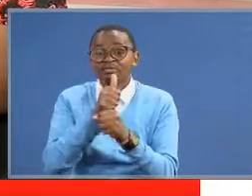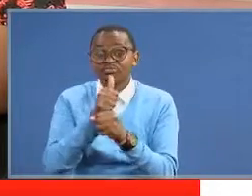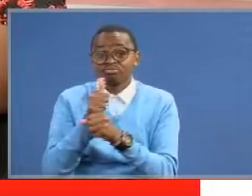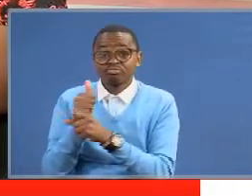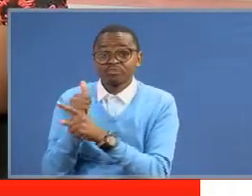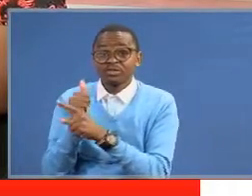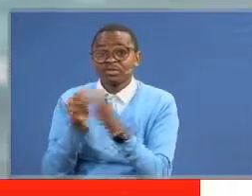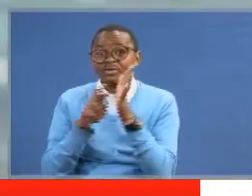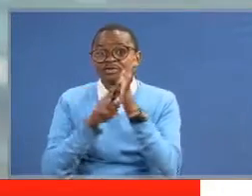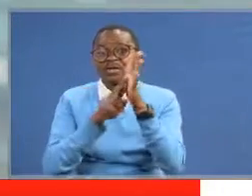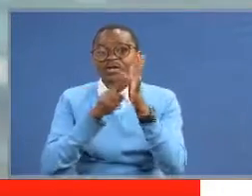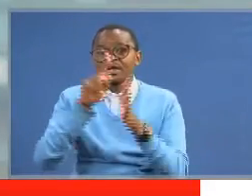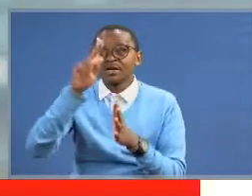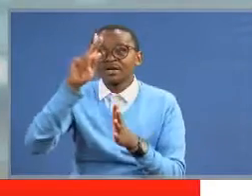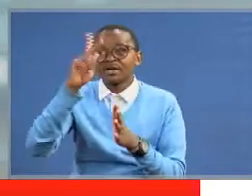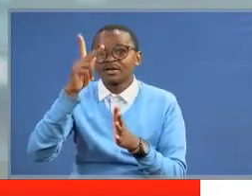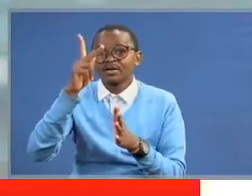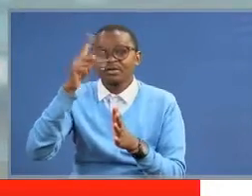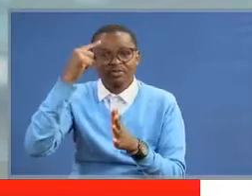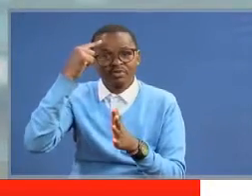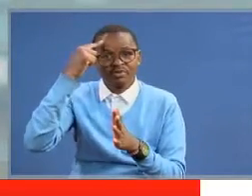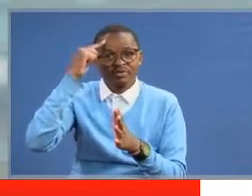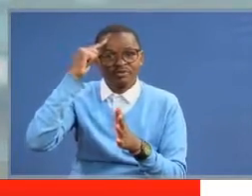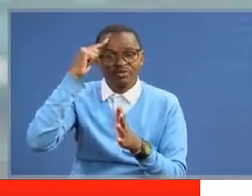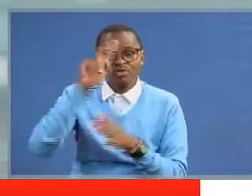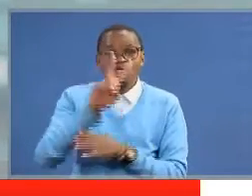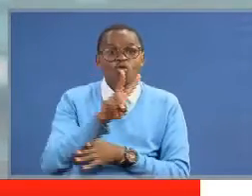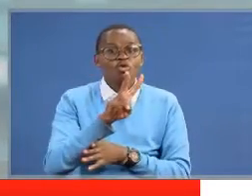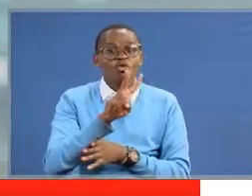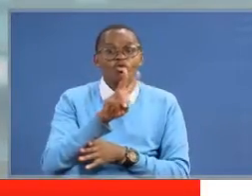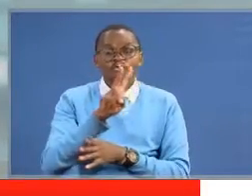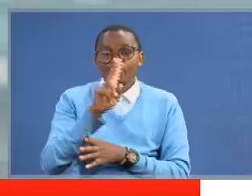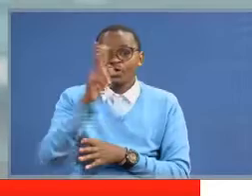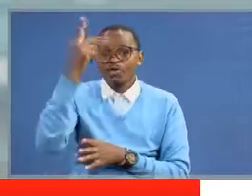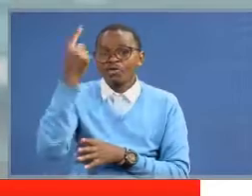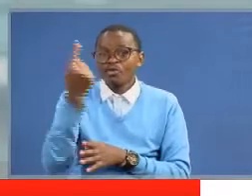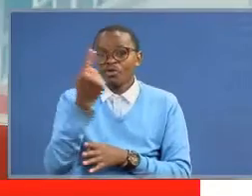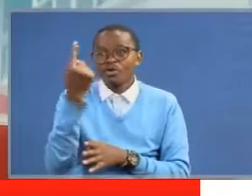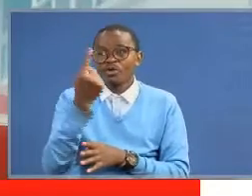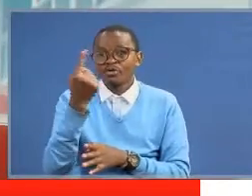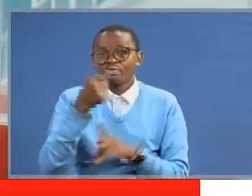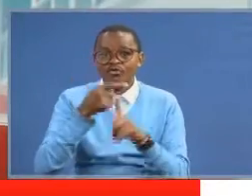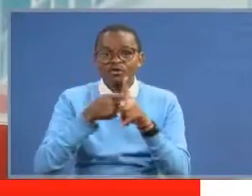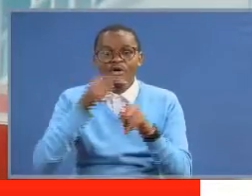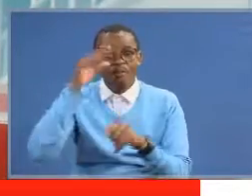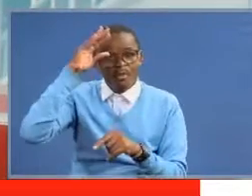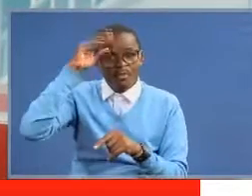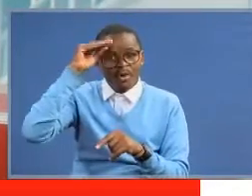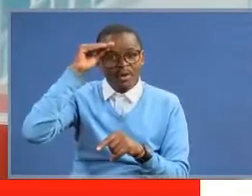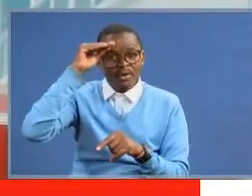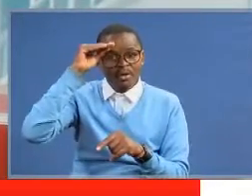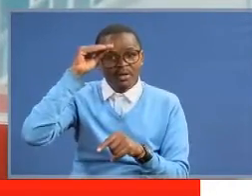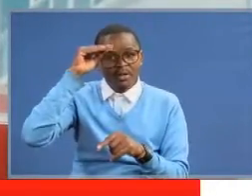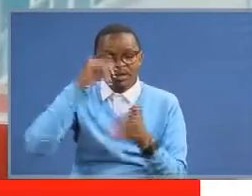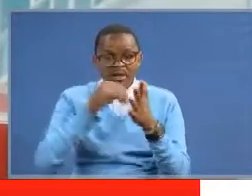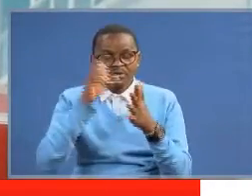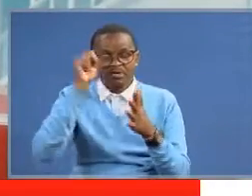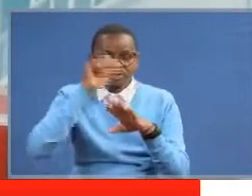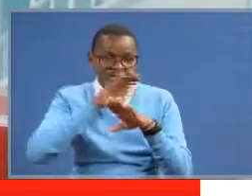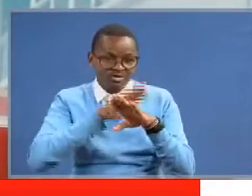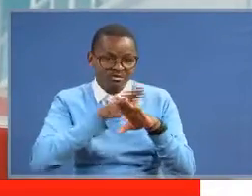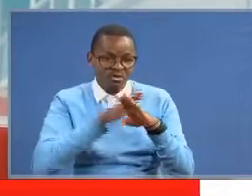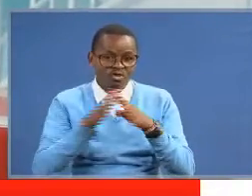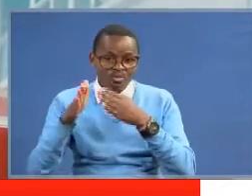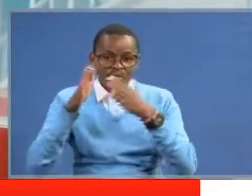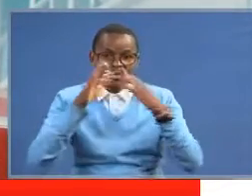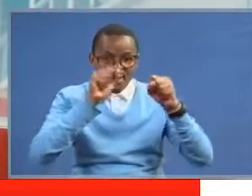Yes, I did. The only person representing Kenya? No, I think we were around 2, but I was the only one from Mombasa. Wow. So it was a good opportunity.